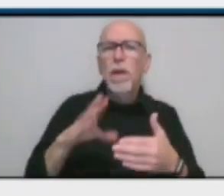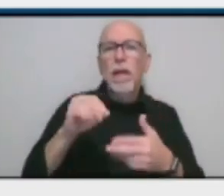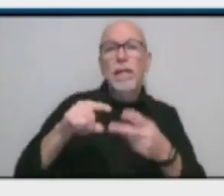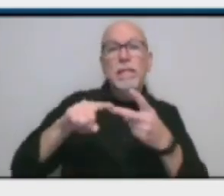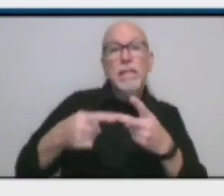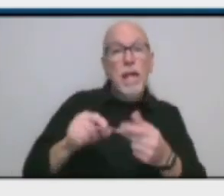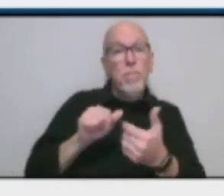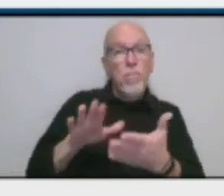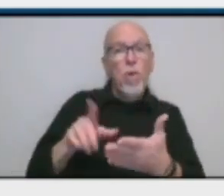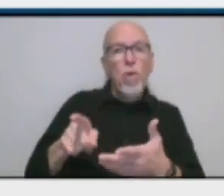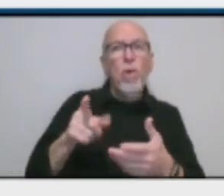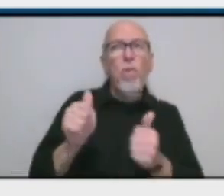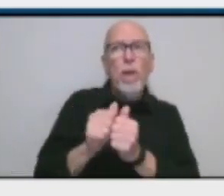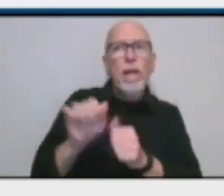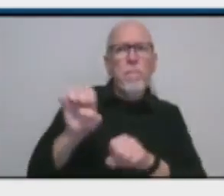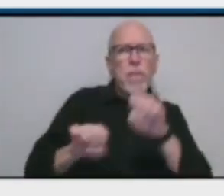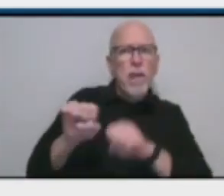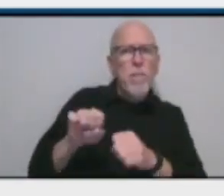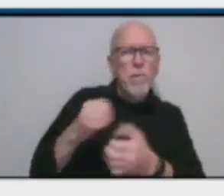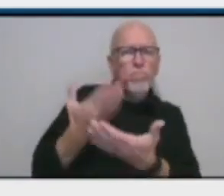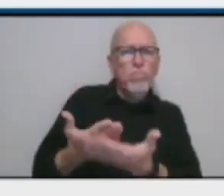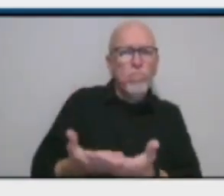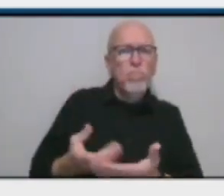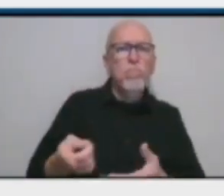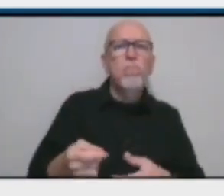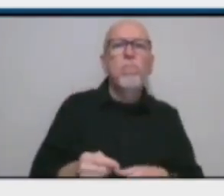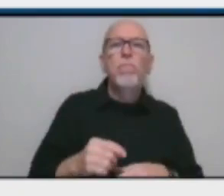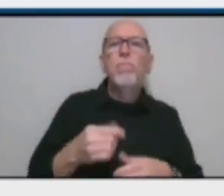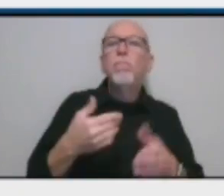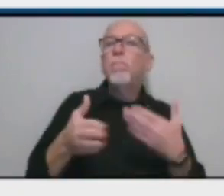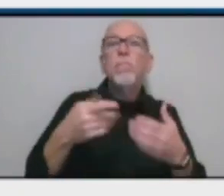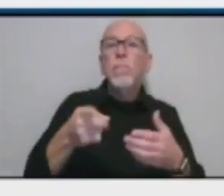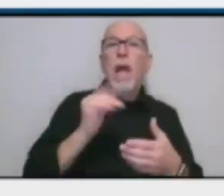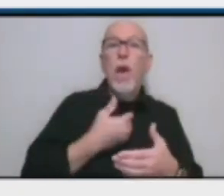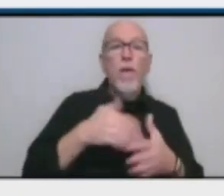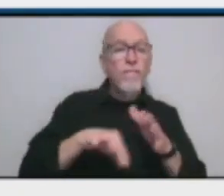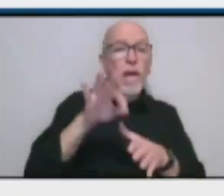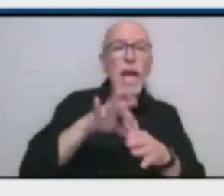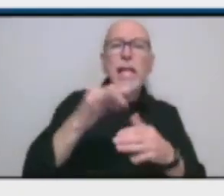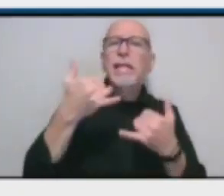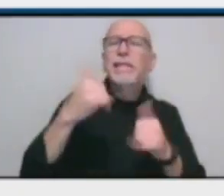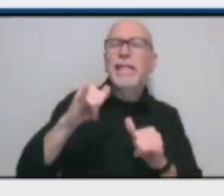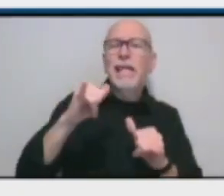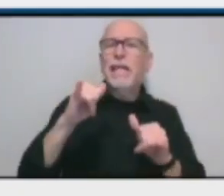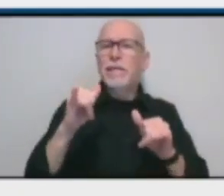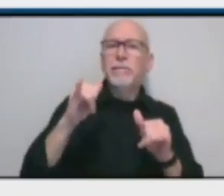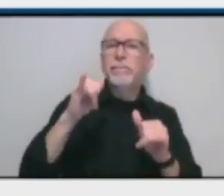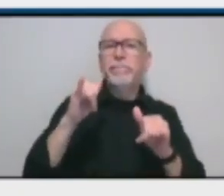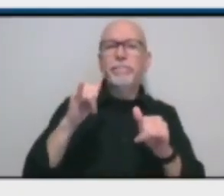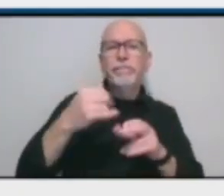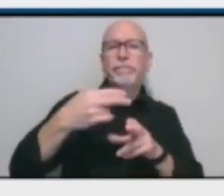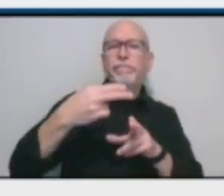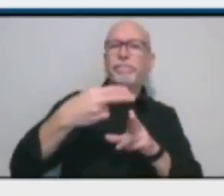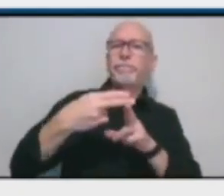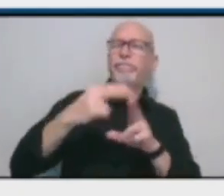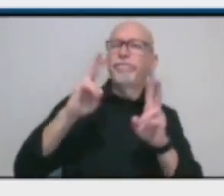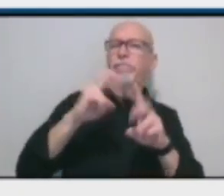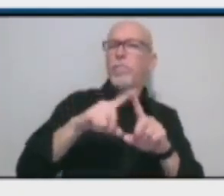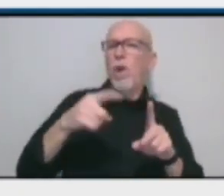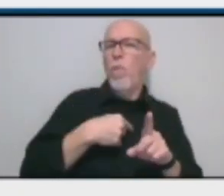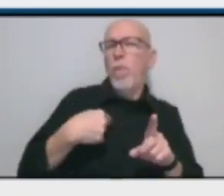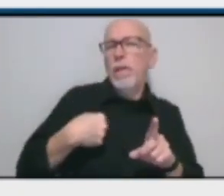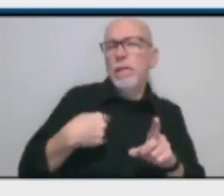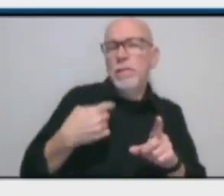data. Therefore, despite the findings being preliminary, we are fairly confident in them. The first